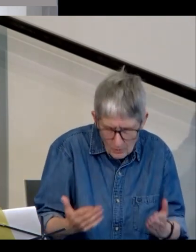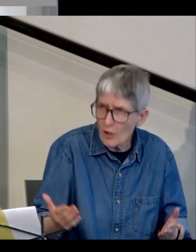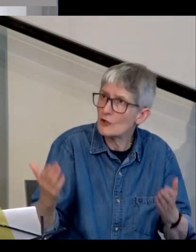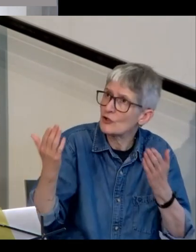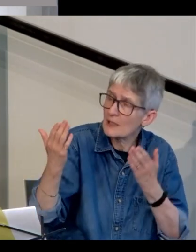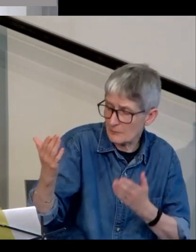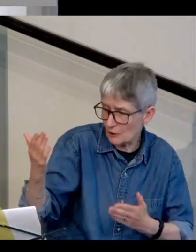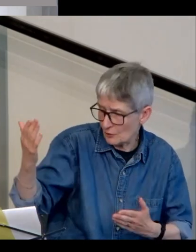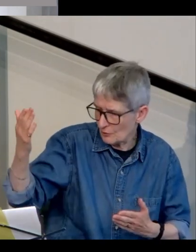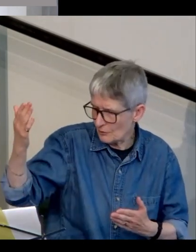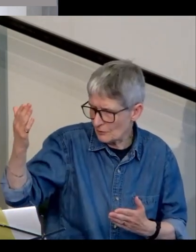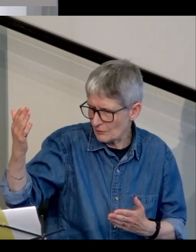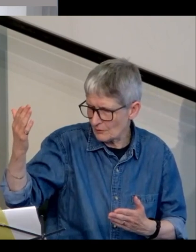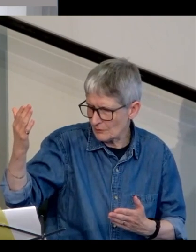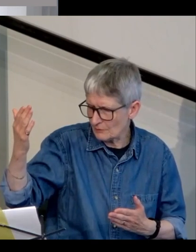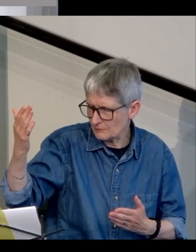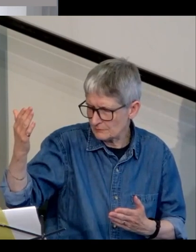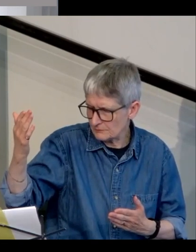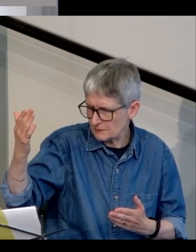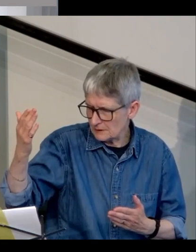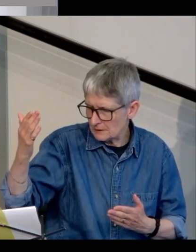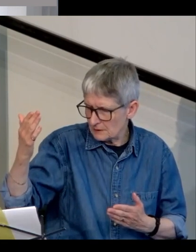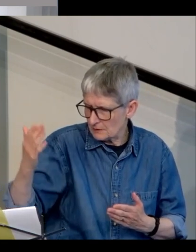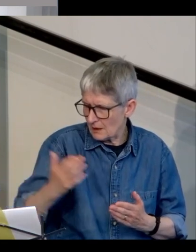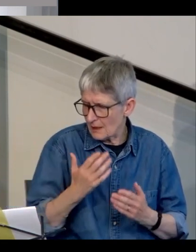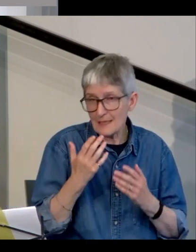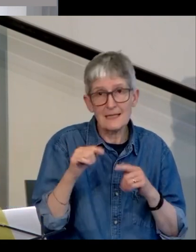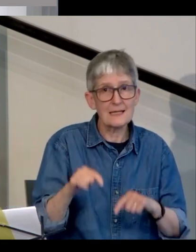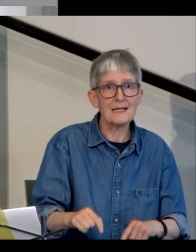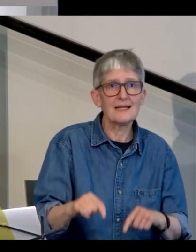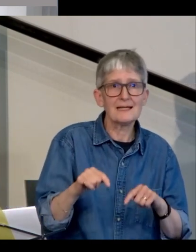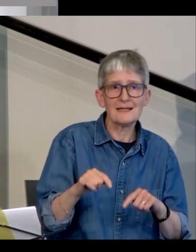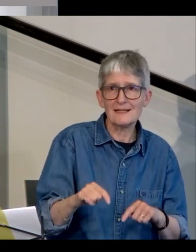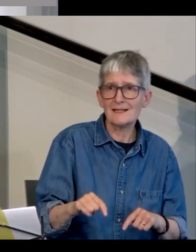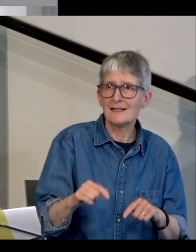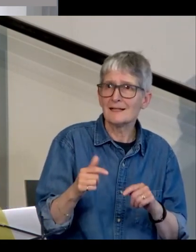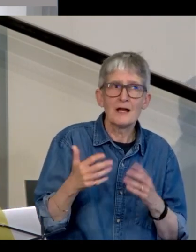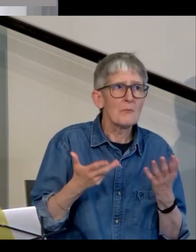I worship you. Bless you, Father. You are here.